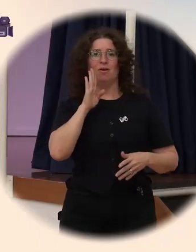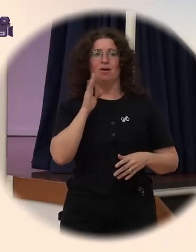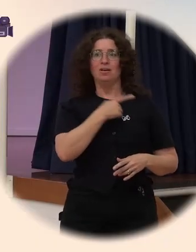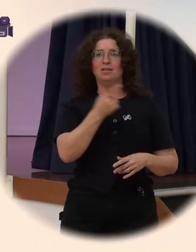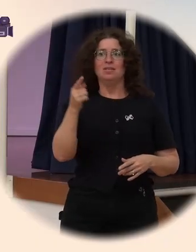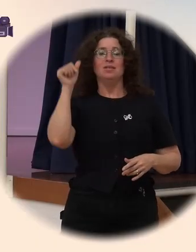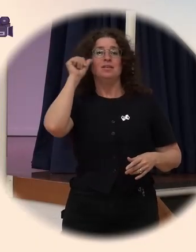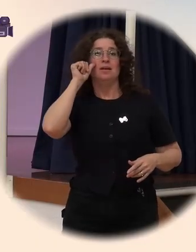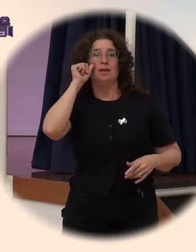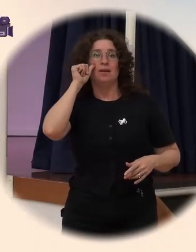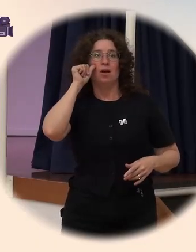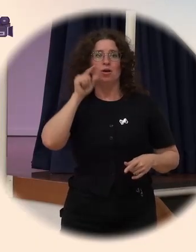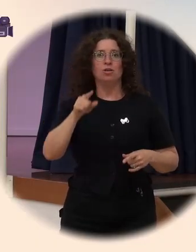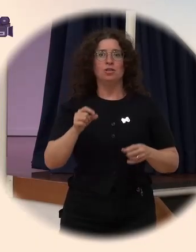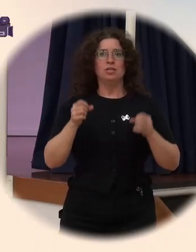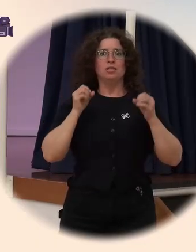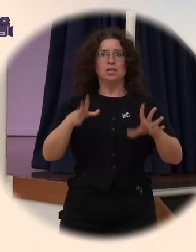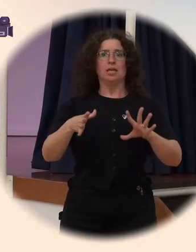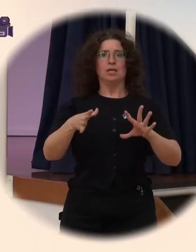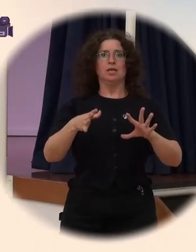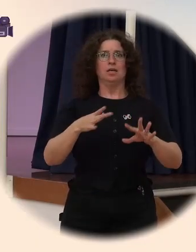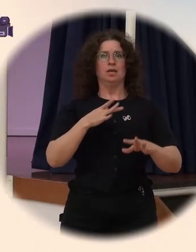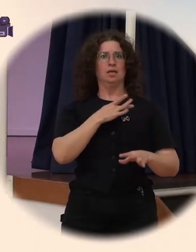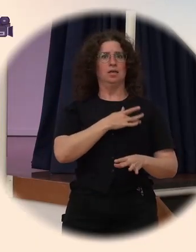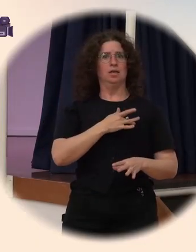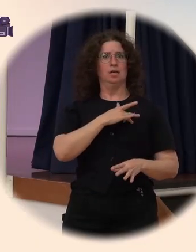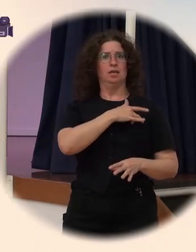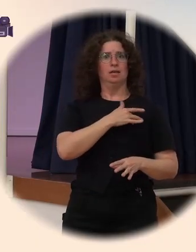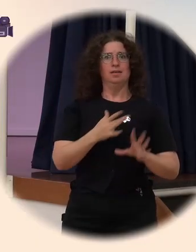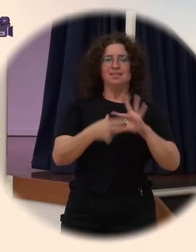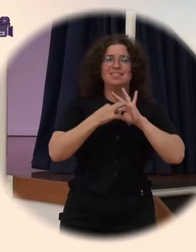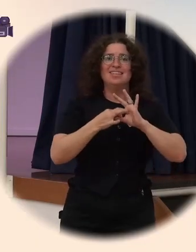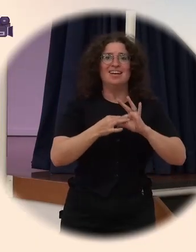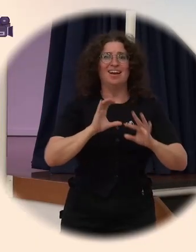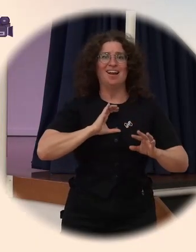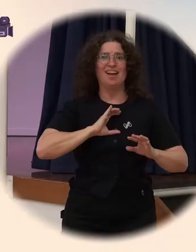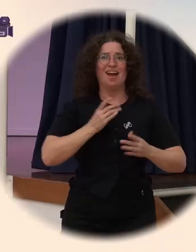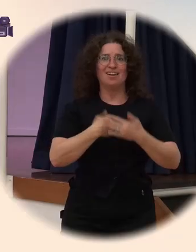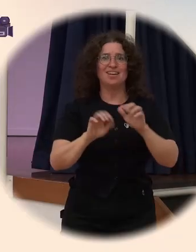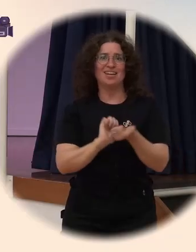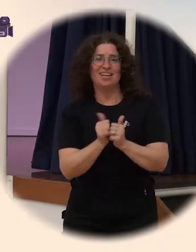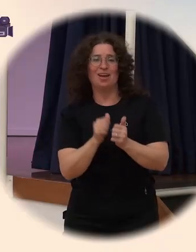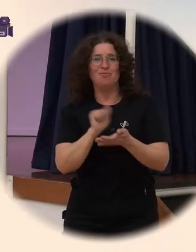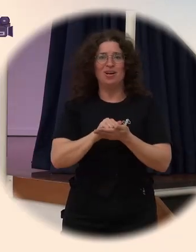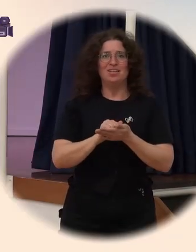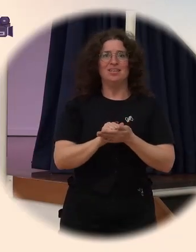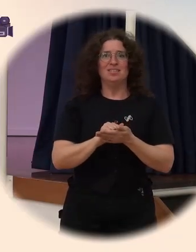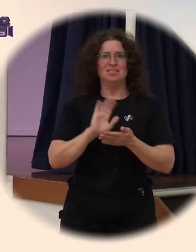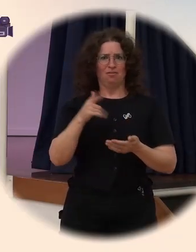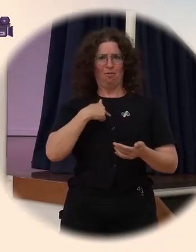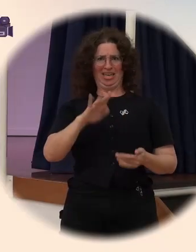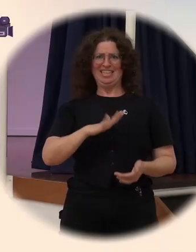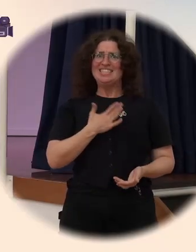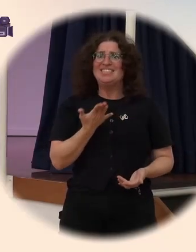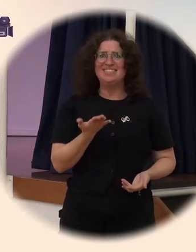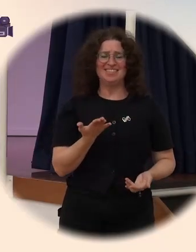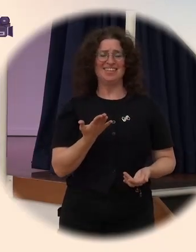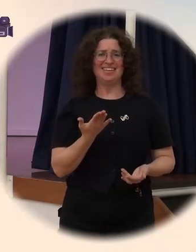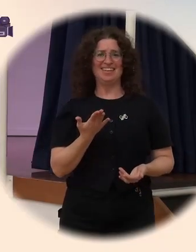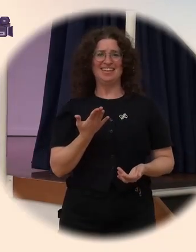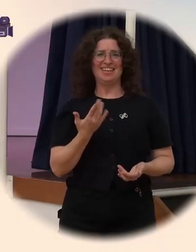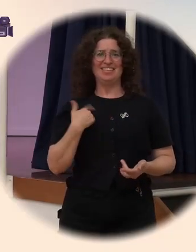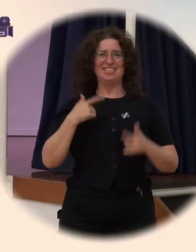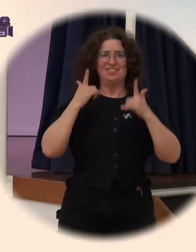that you might have started to form some kind of emotional bond with the character, and this shift was really fascinating while we were playtesting